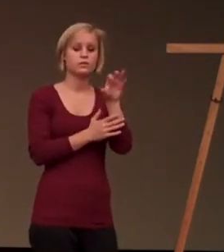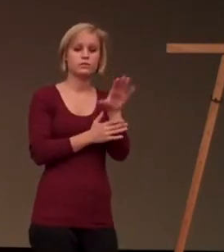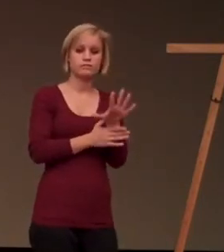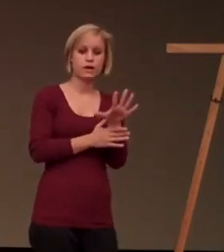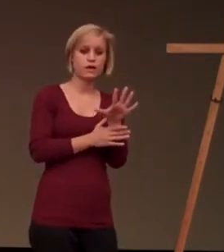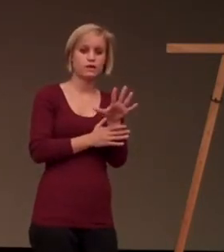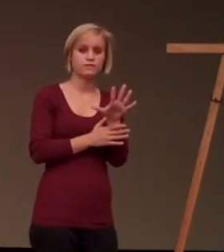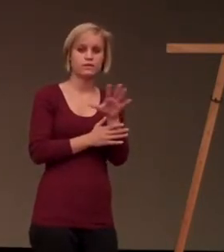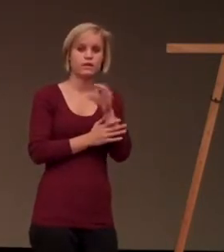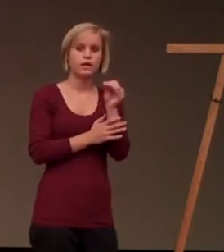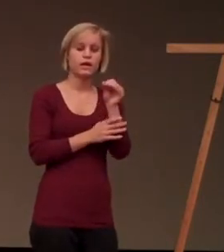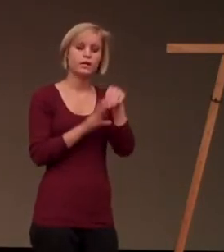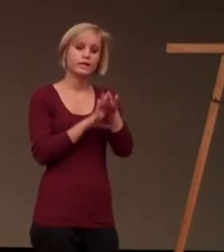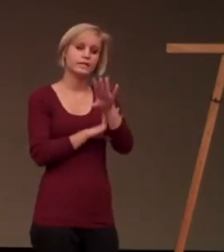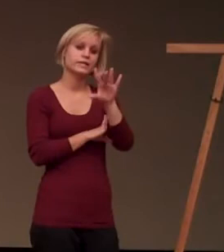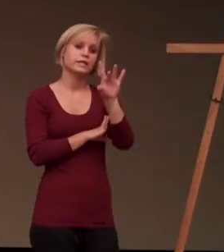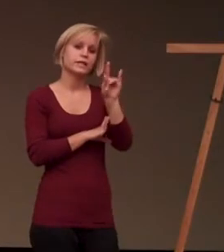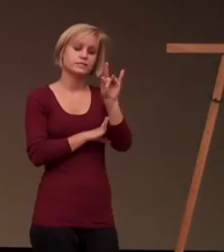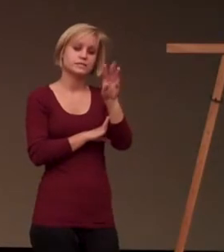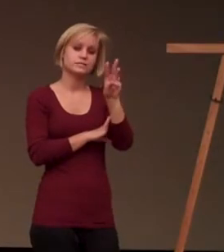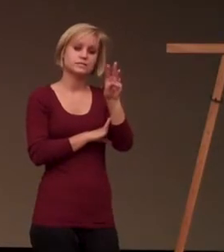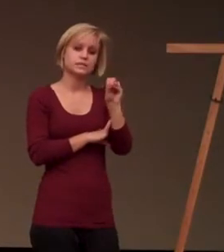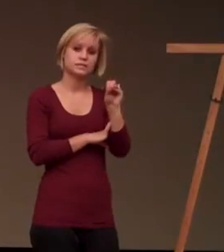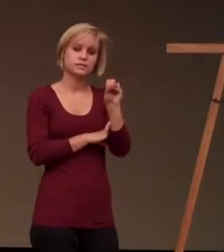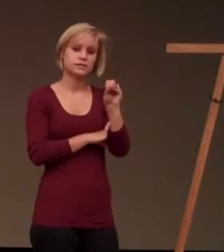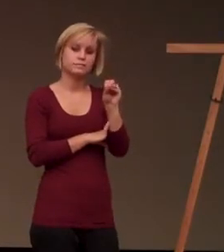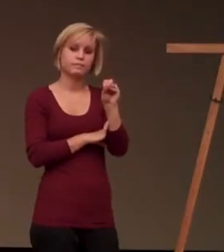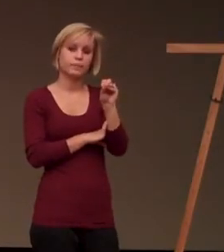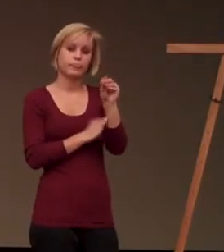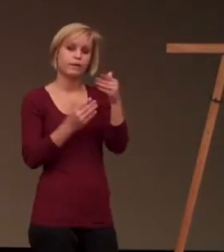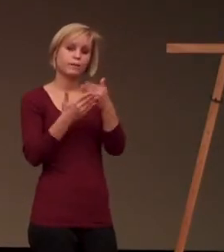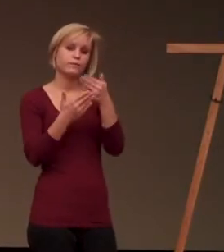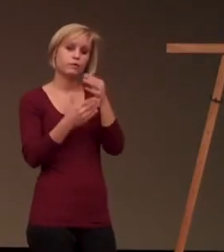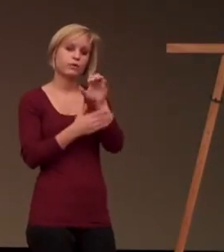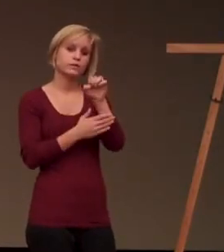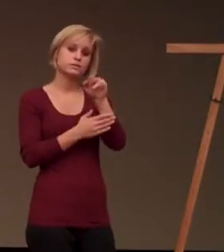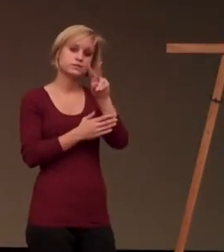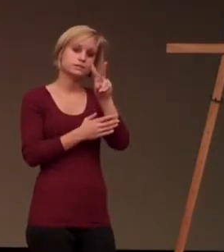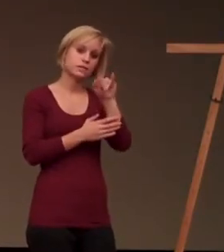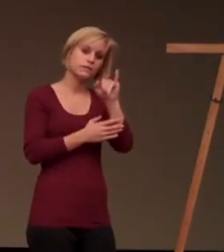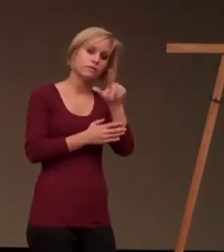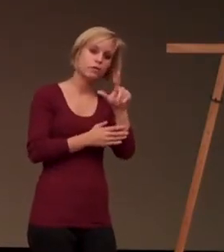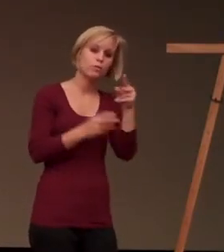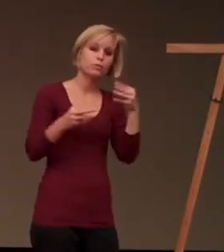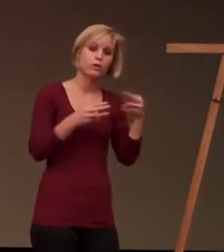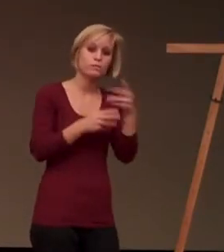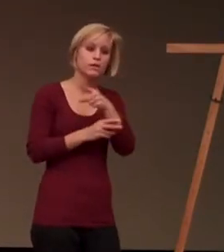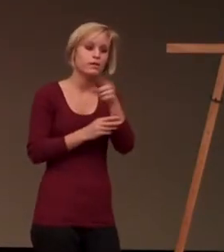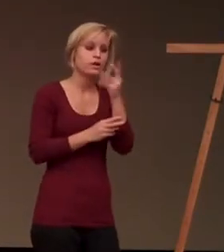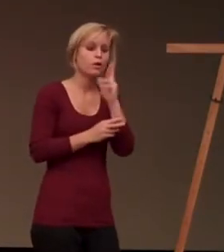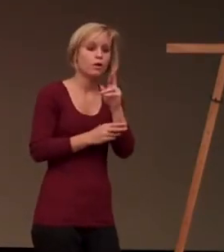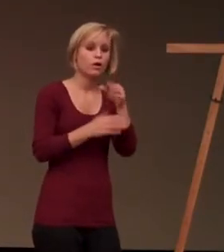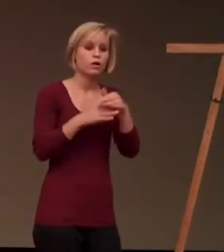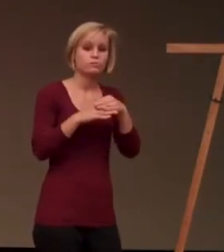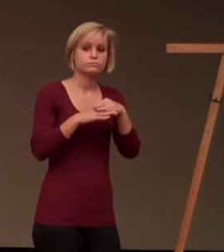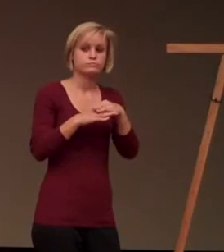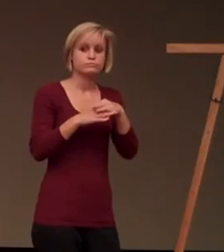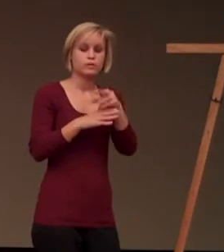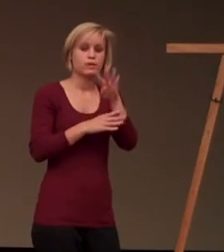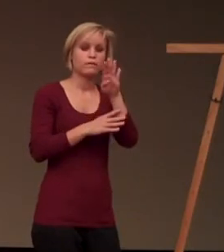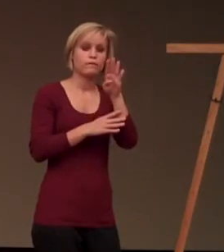11,435, and in 1860, the last census before the Civil War, there are over 14,000